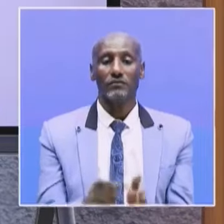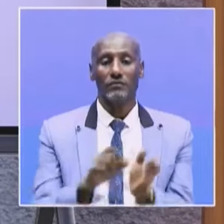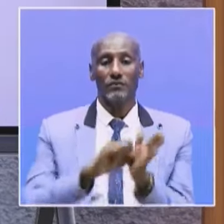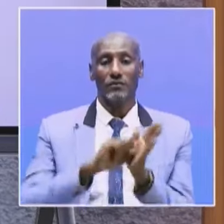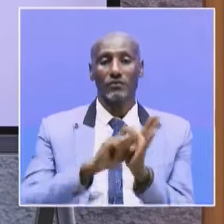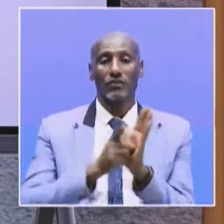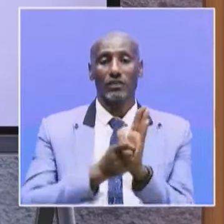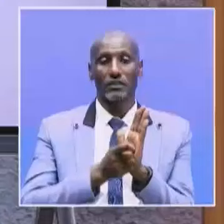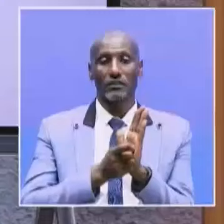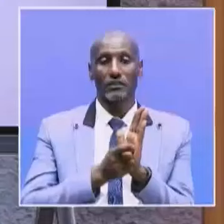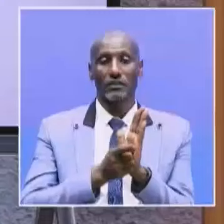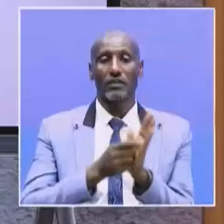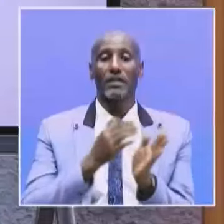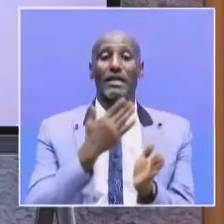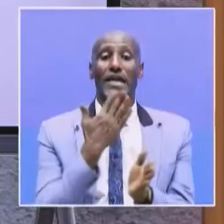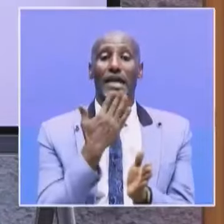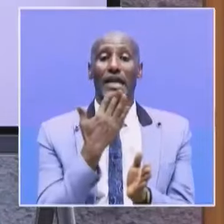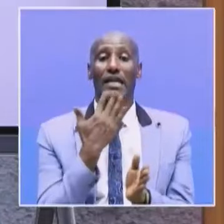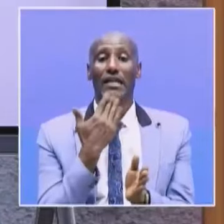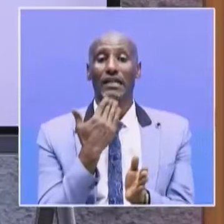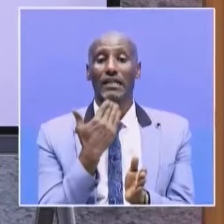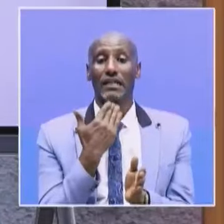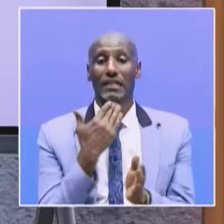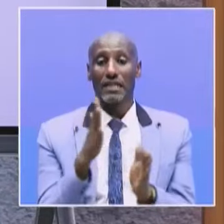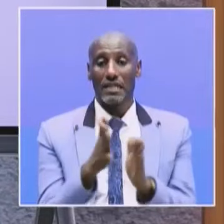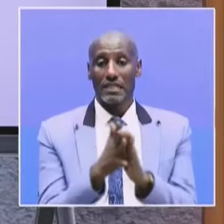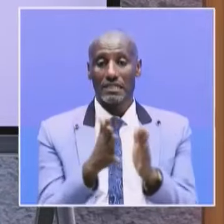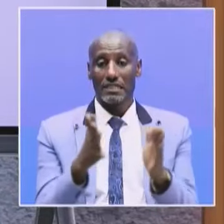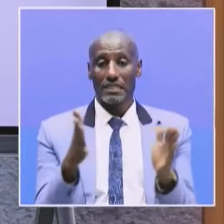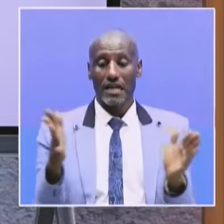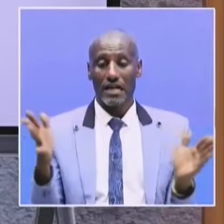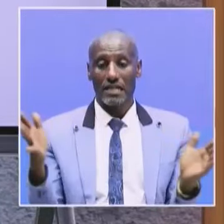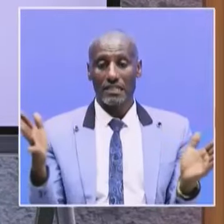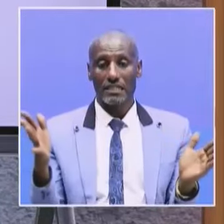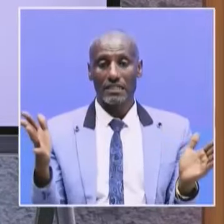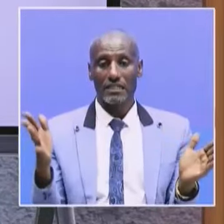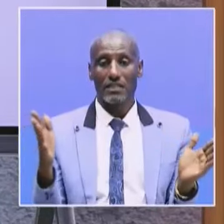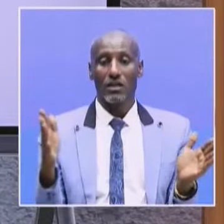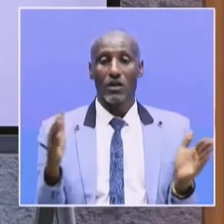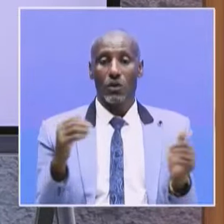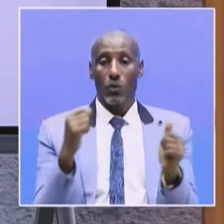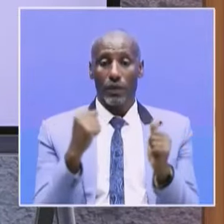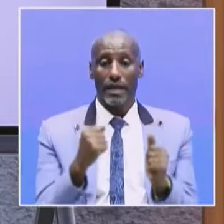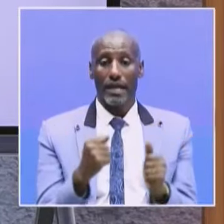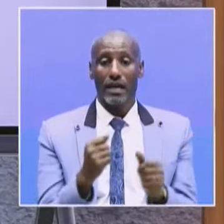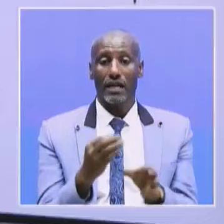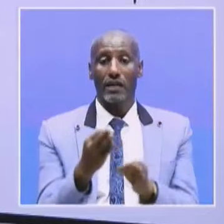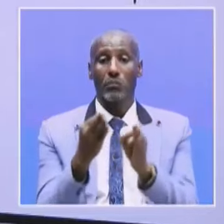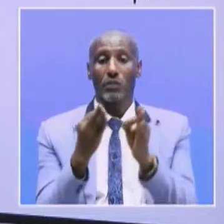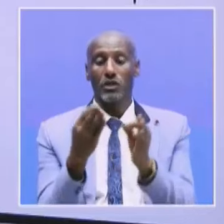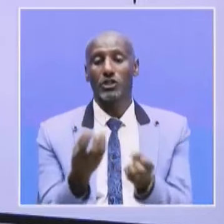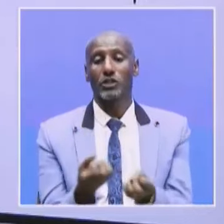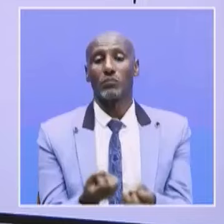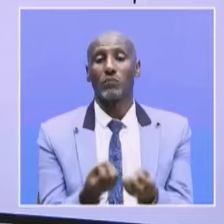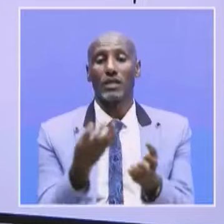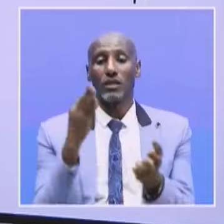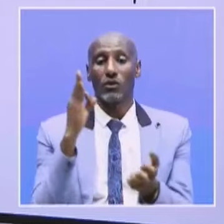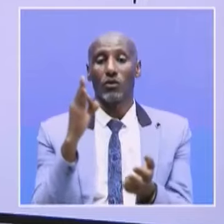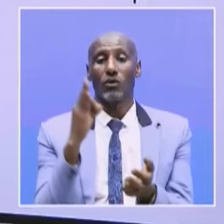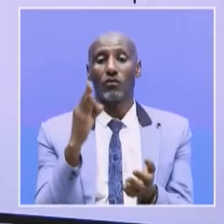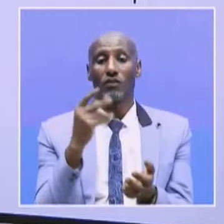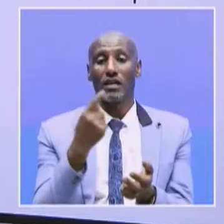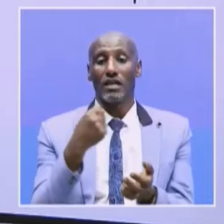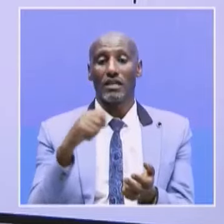with color, with size, whatever it is, like we can mention many of them, and also we can